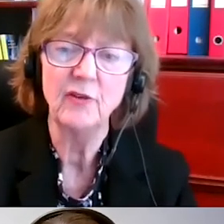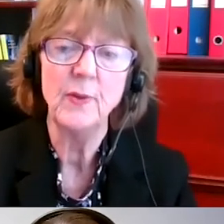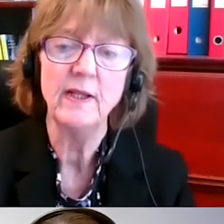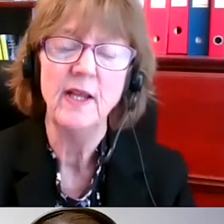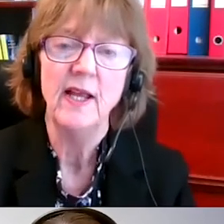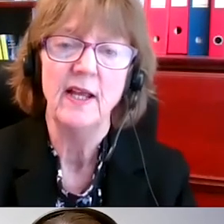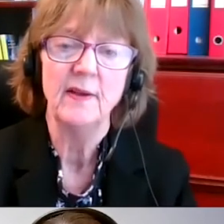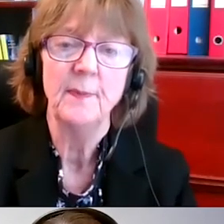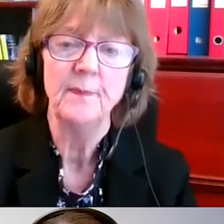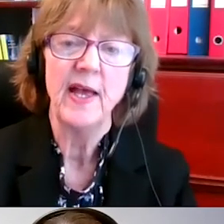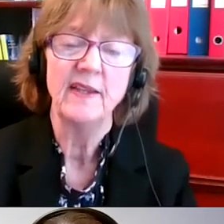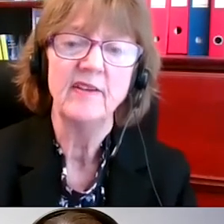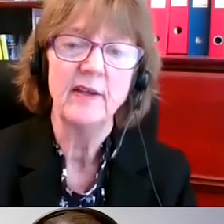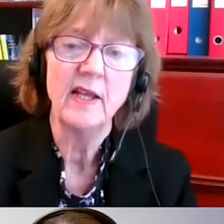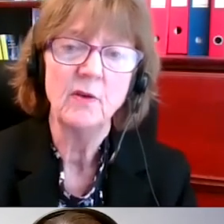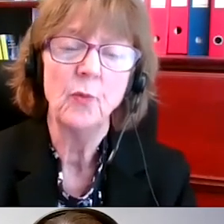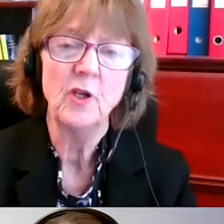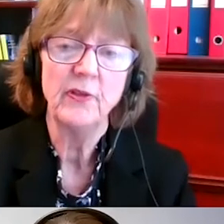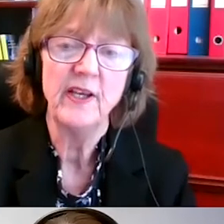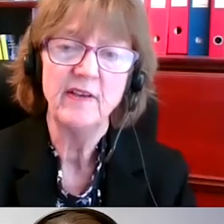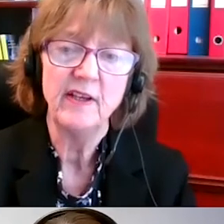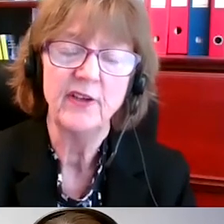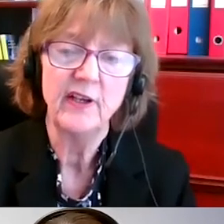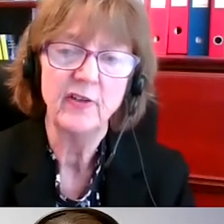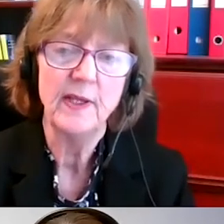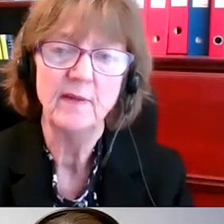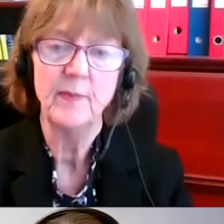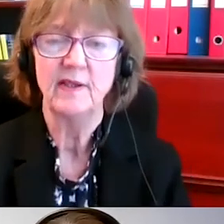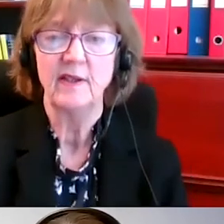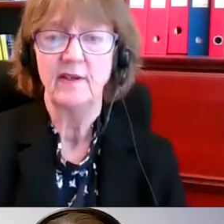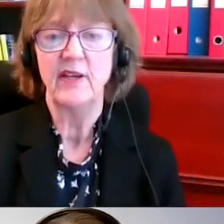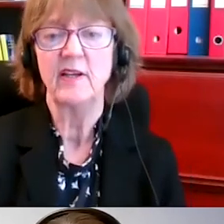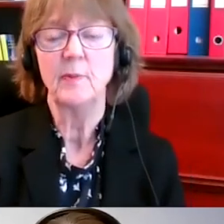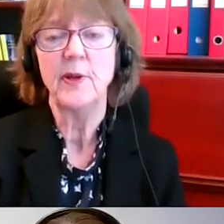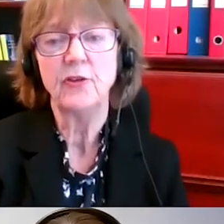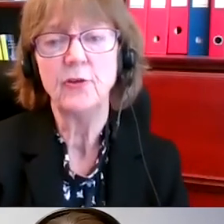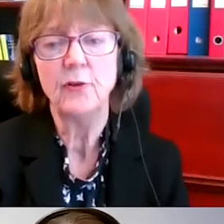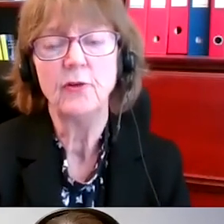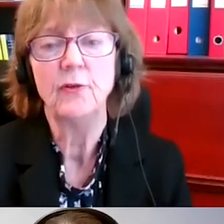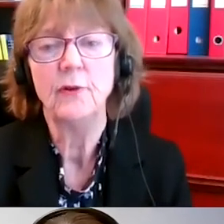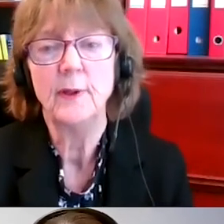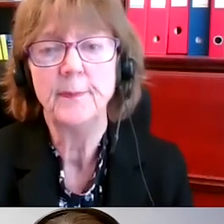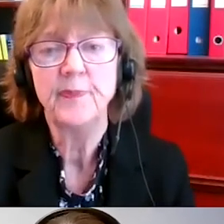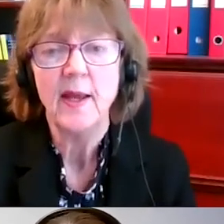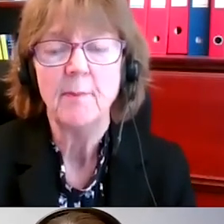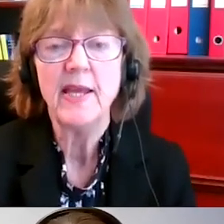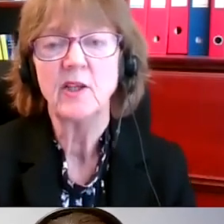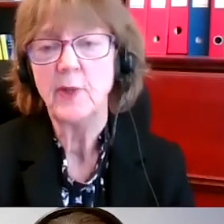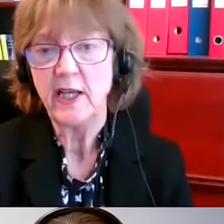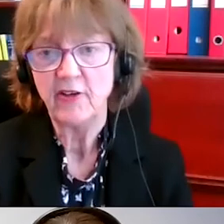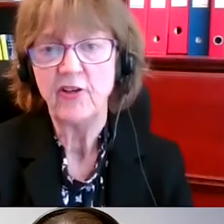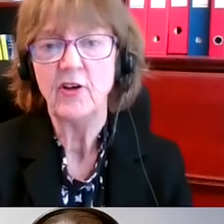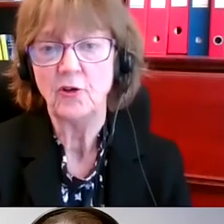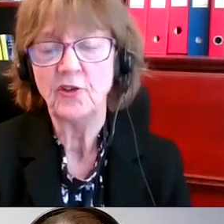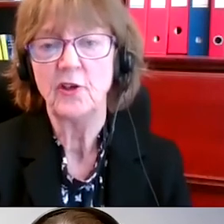internationally as well. And one of the ideas that has been taken up is to make